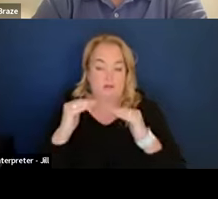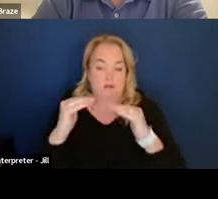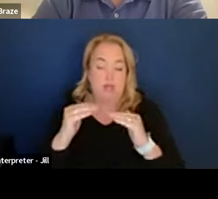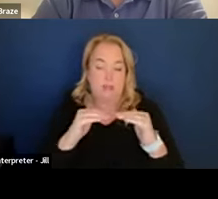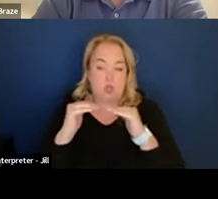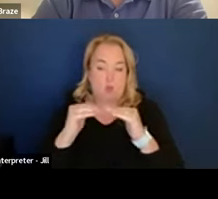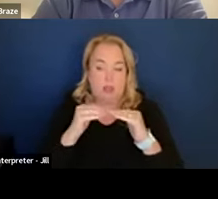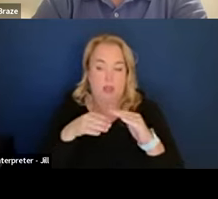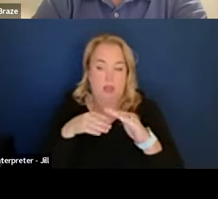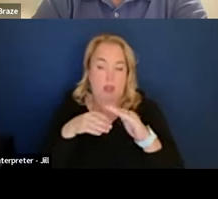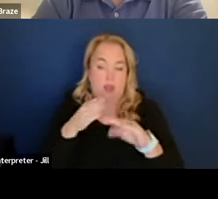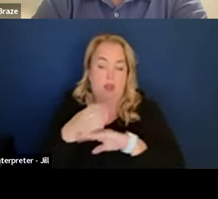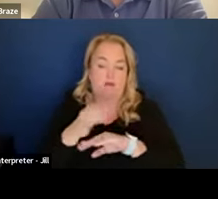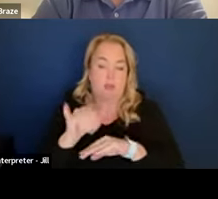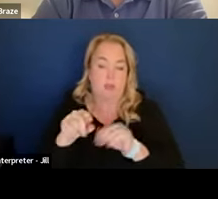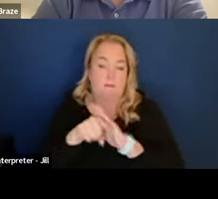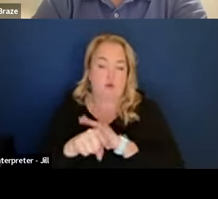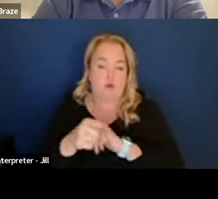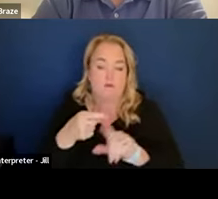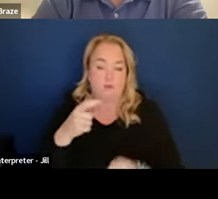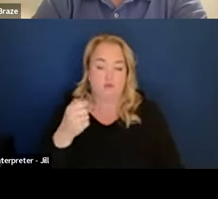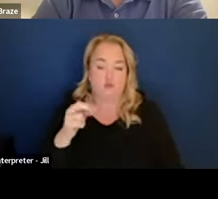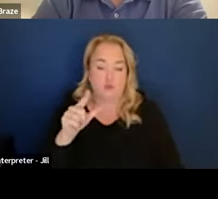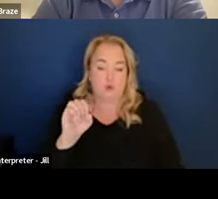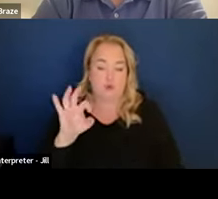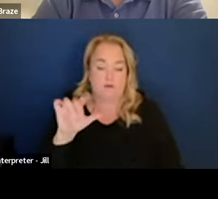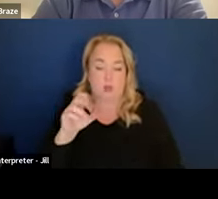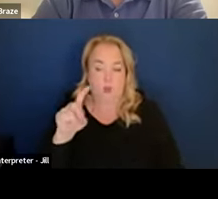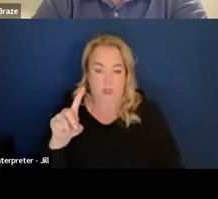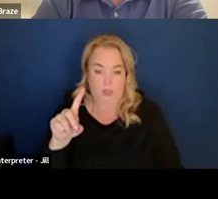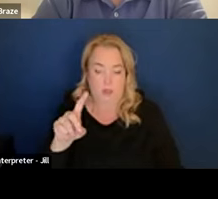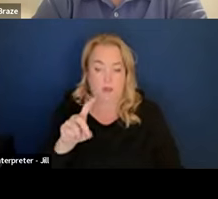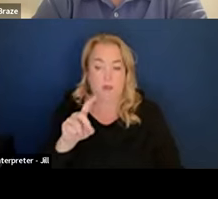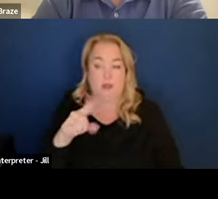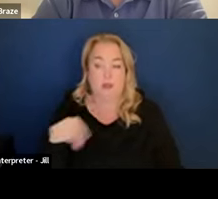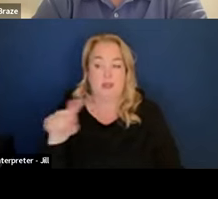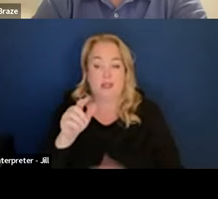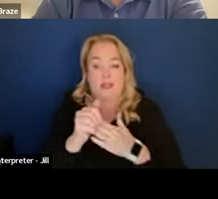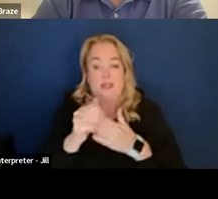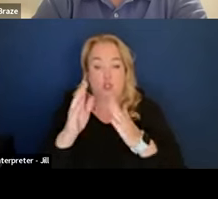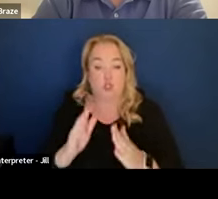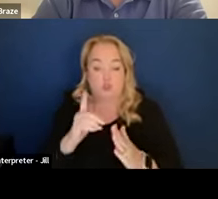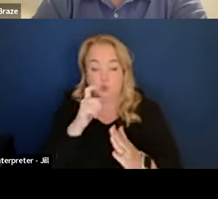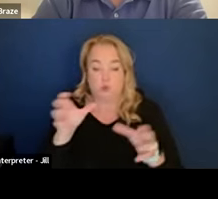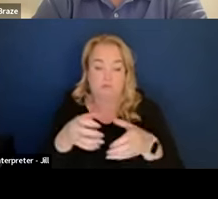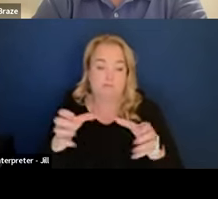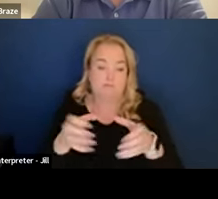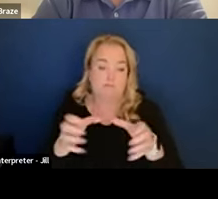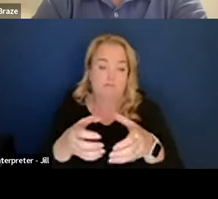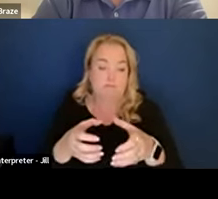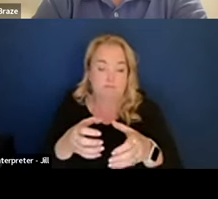the murder of George Floyd. And collectively, these leaders have been meeting for the